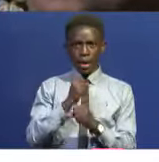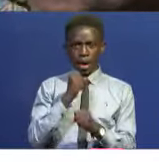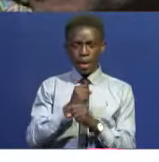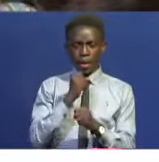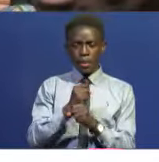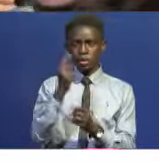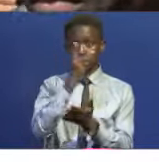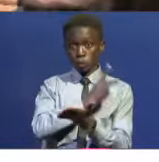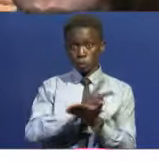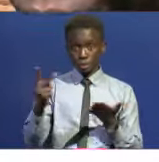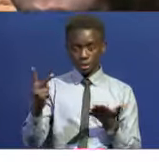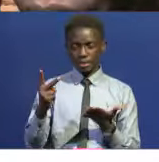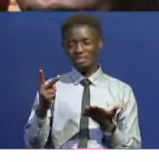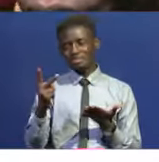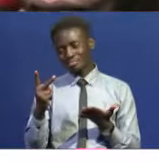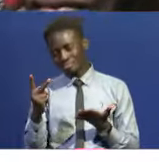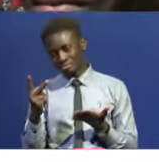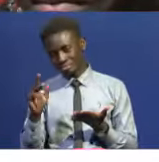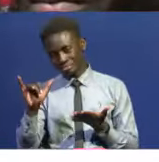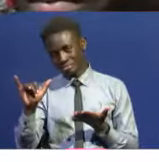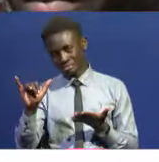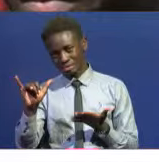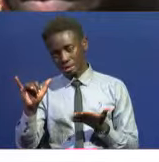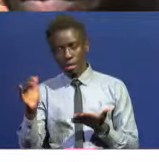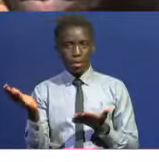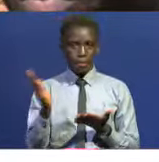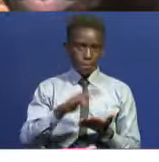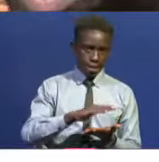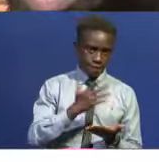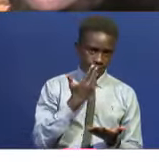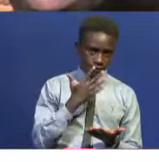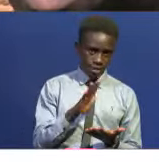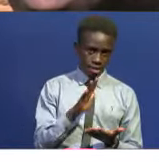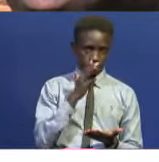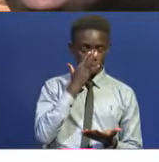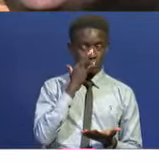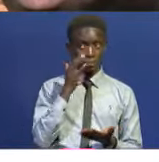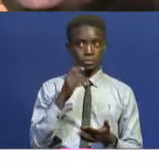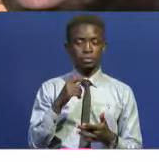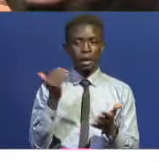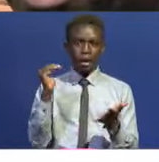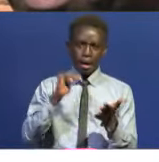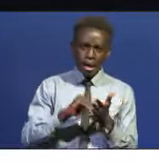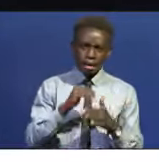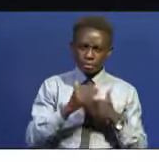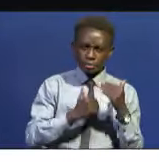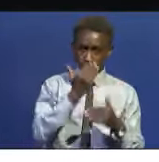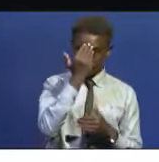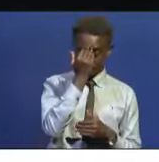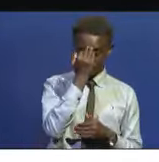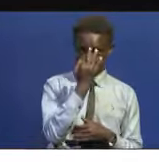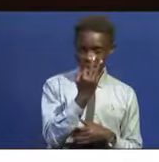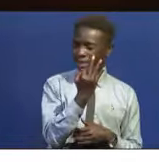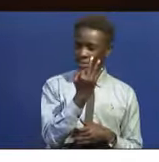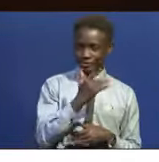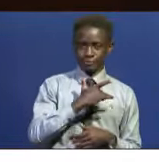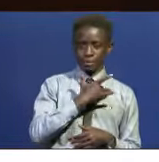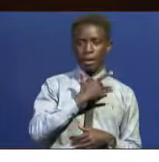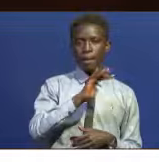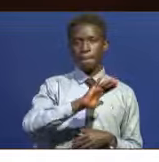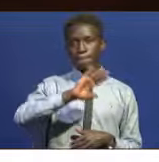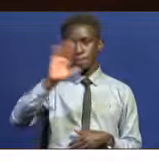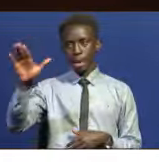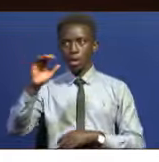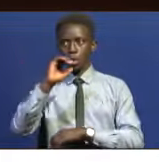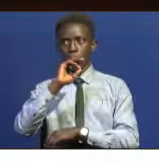discharged, came back home for I think 3 days, and then we had to take her back to the hospital again. Princess Julie, famed for her